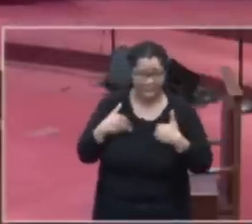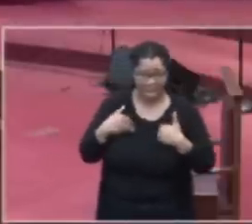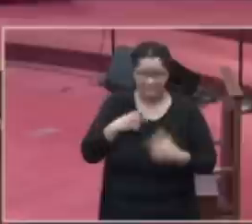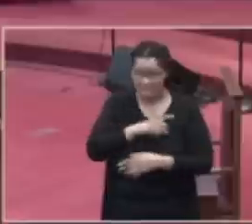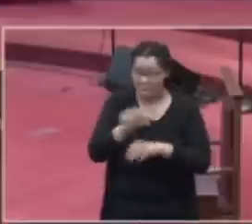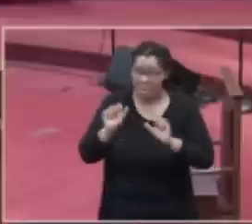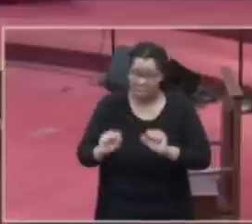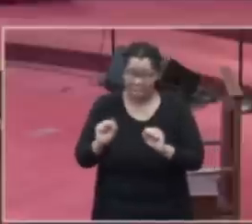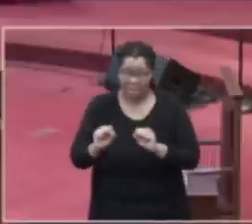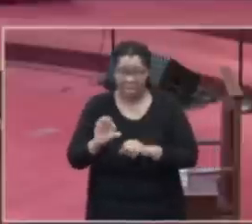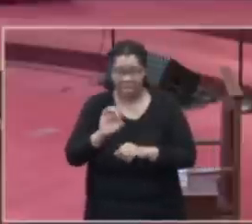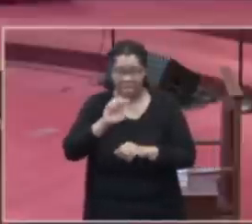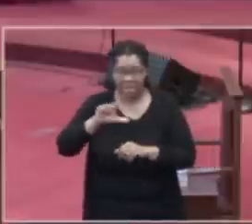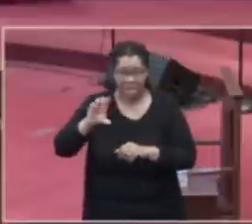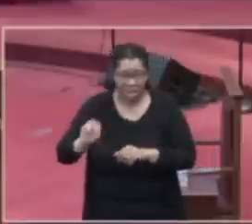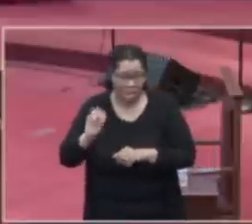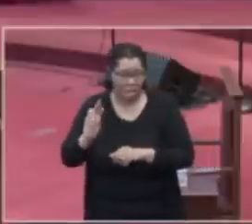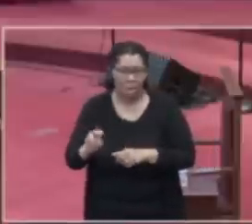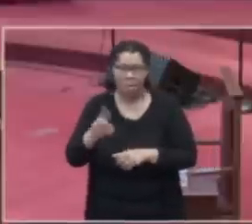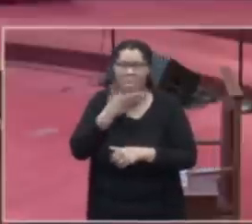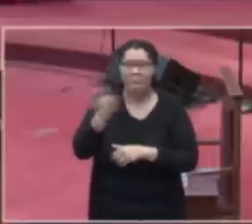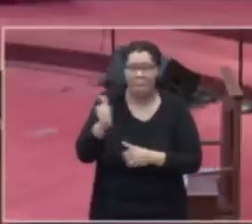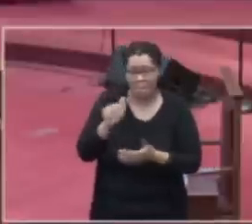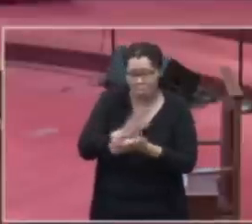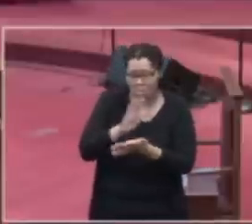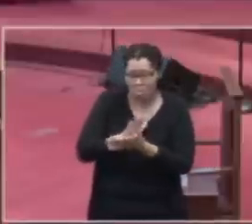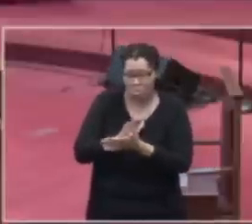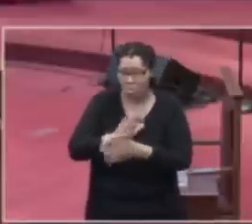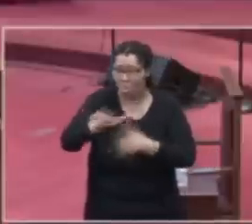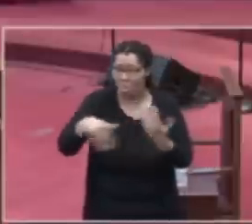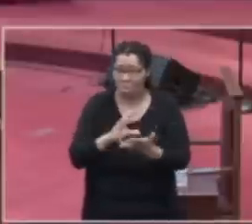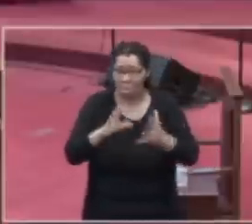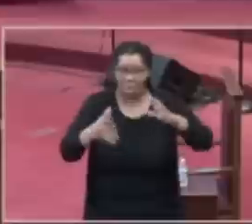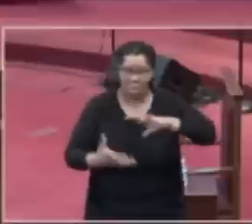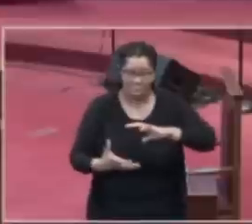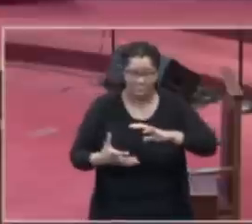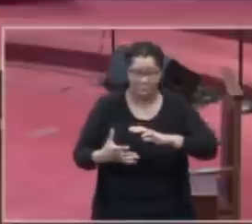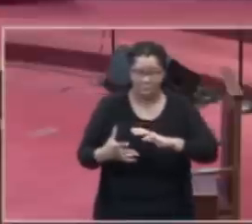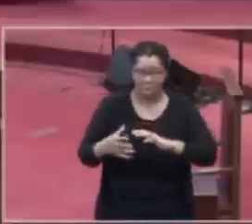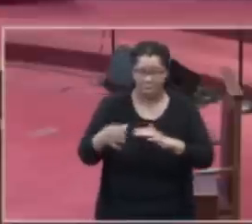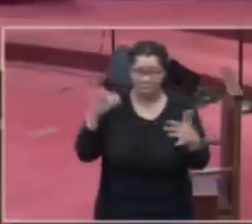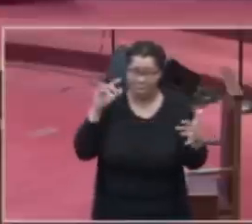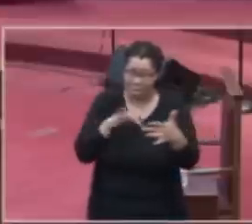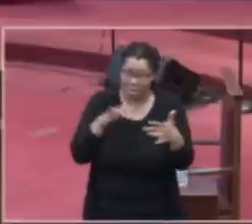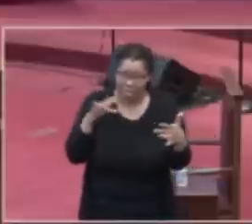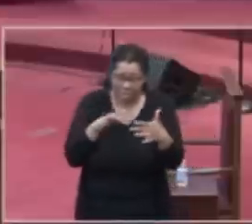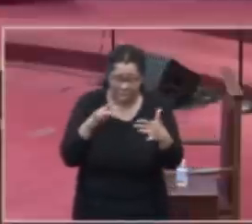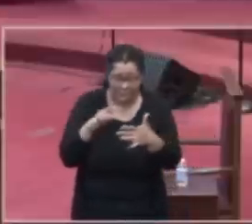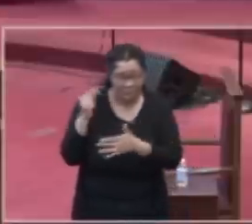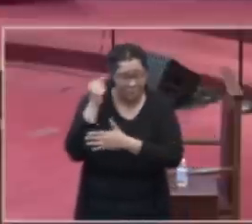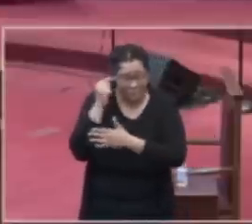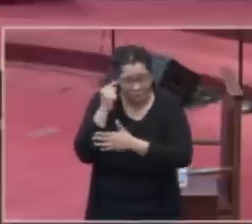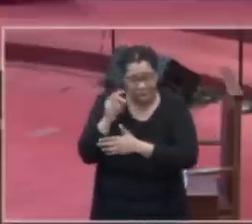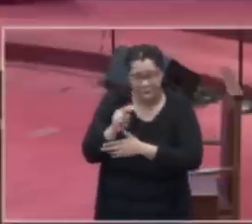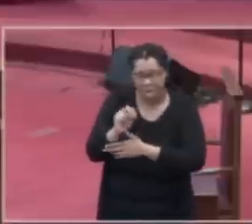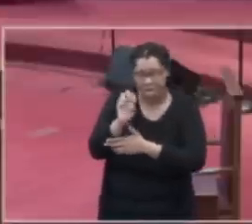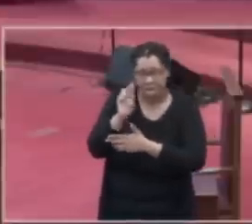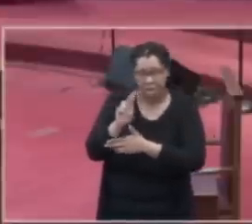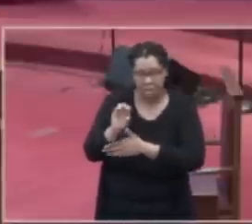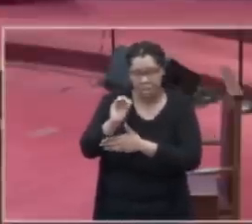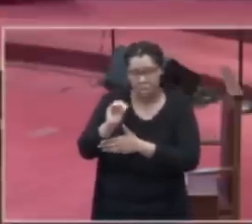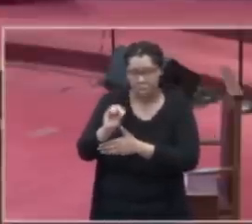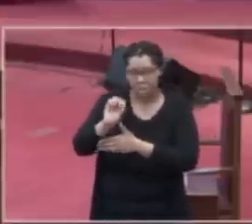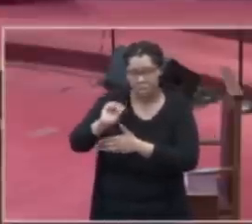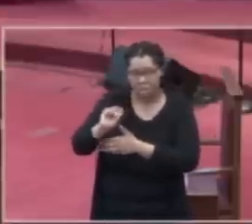fellow in the best institution on the planet, and you could have studied neurosurgery for all of your life. But how do you